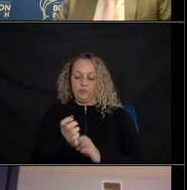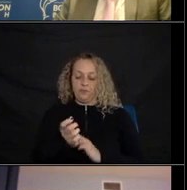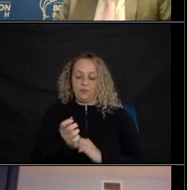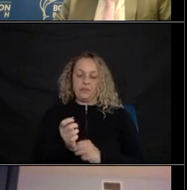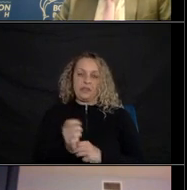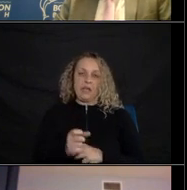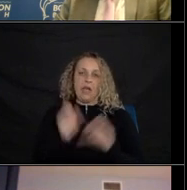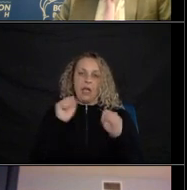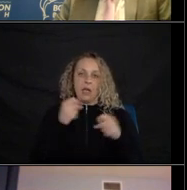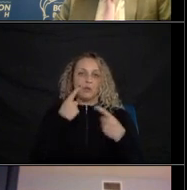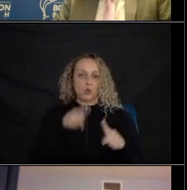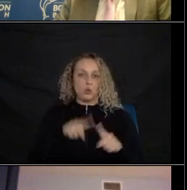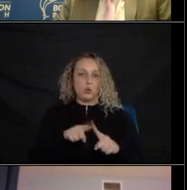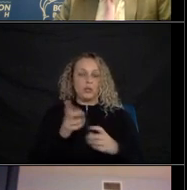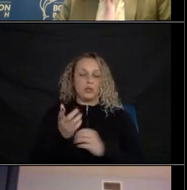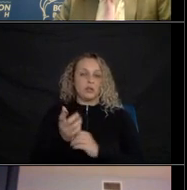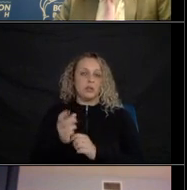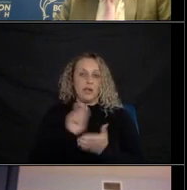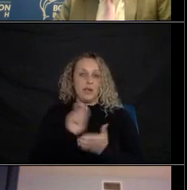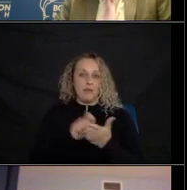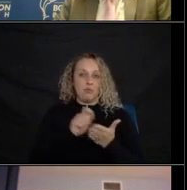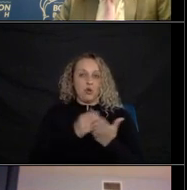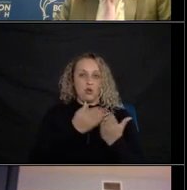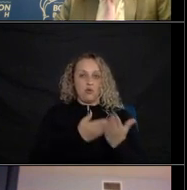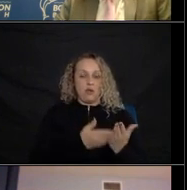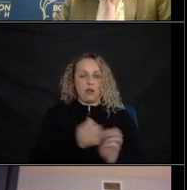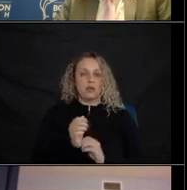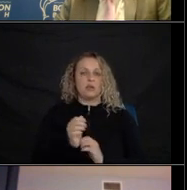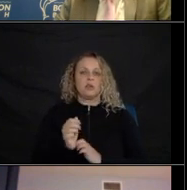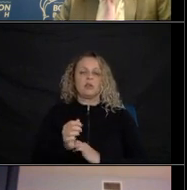able to be agreed to and put in writing with the